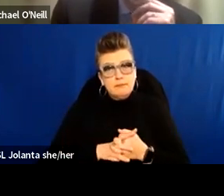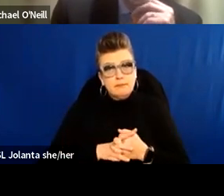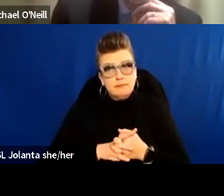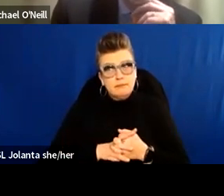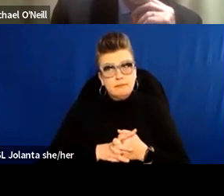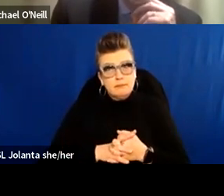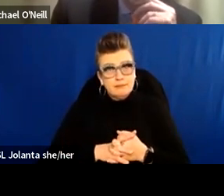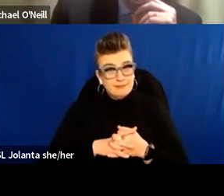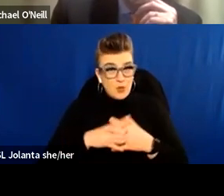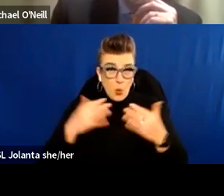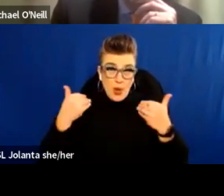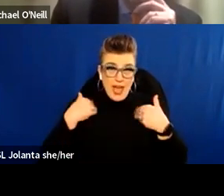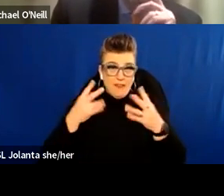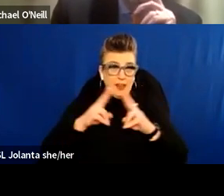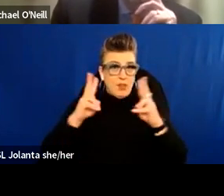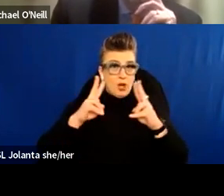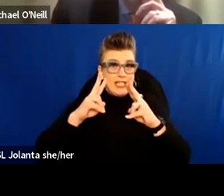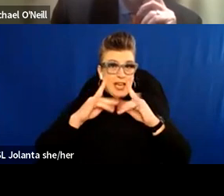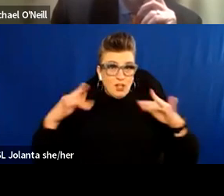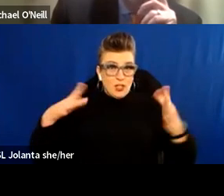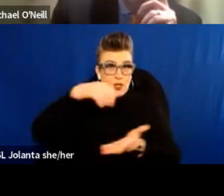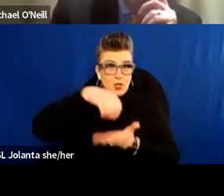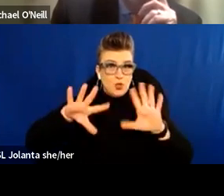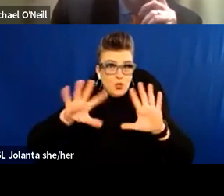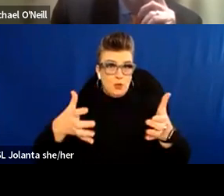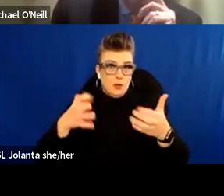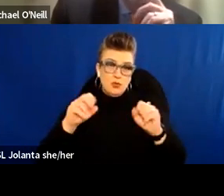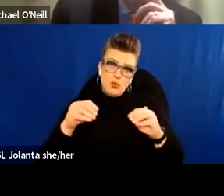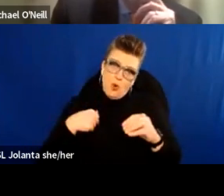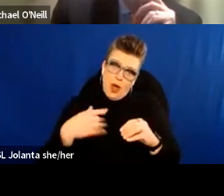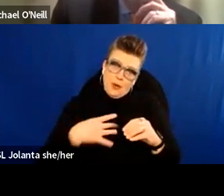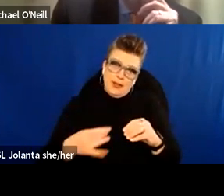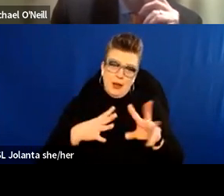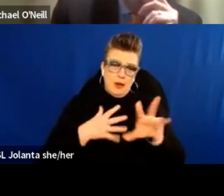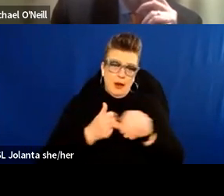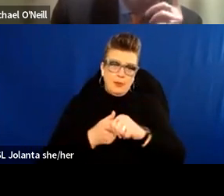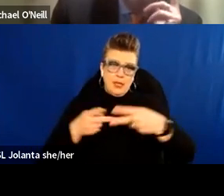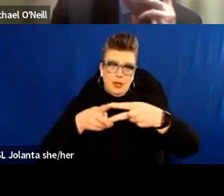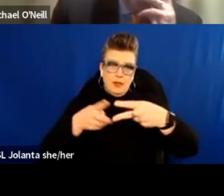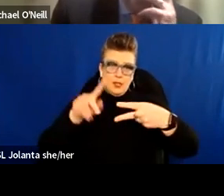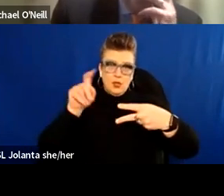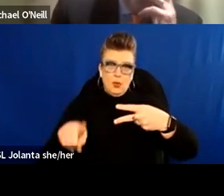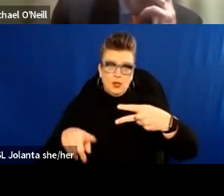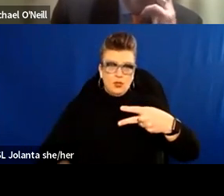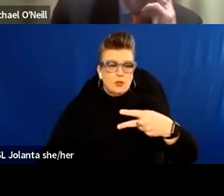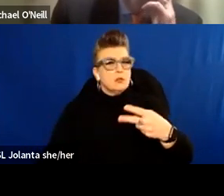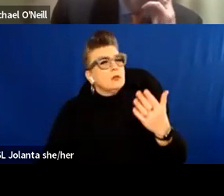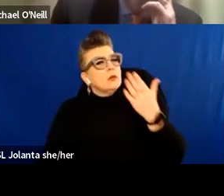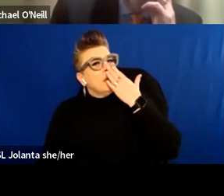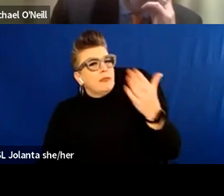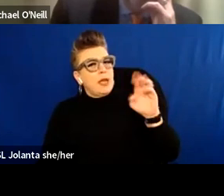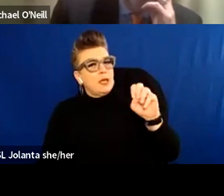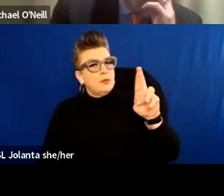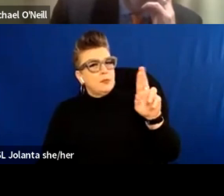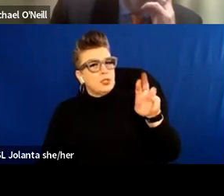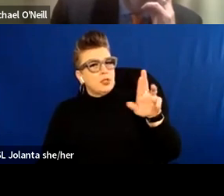of students those are my two questions i like i like an update on those well thank you uh mr tran i think